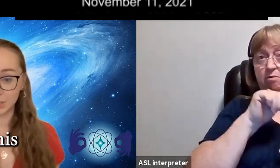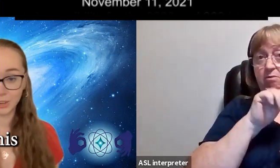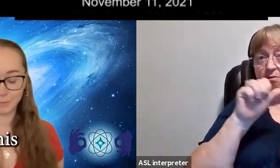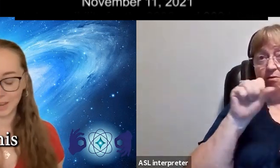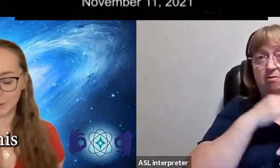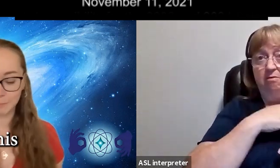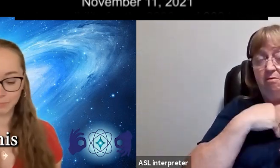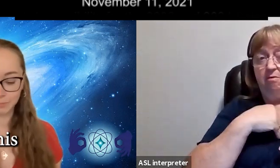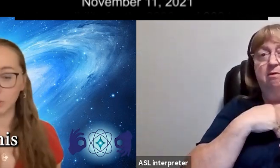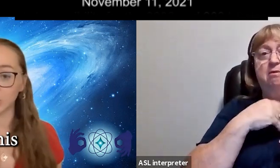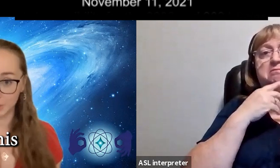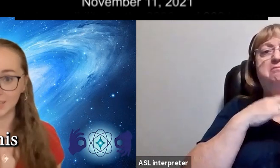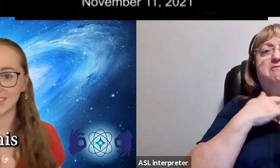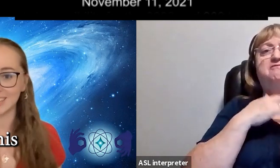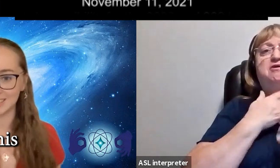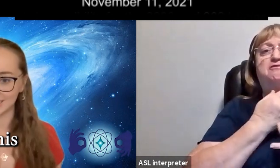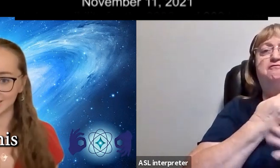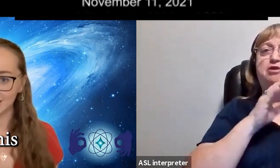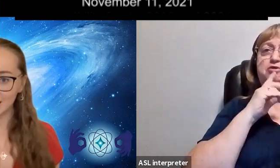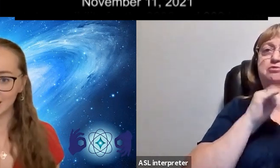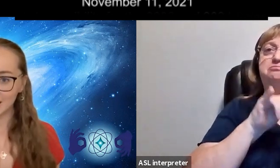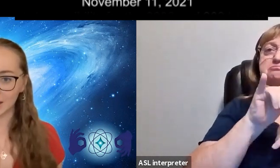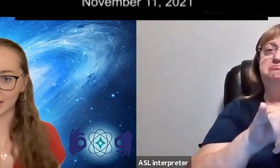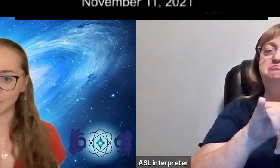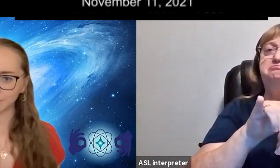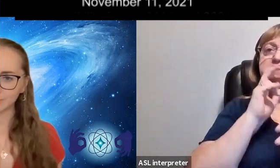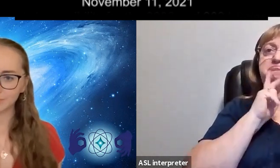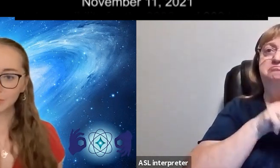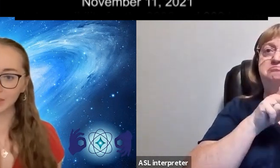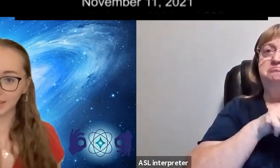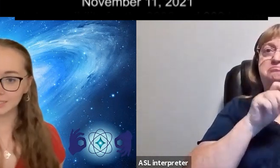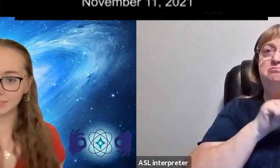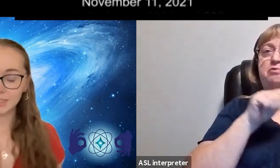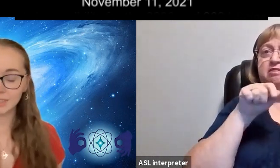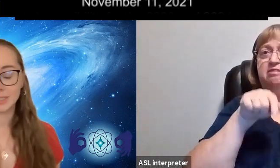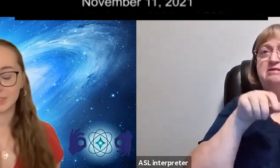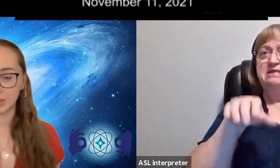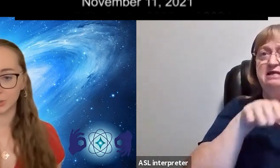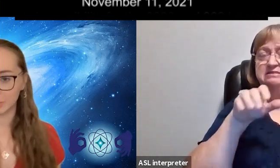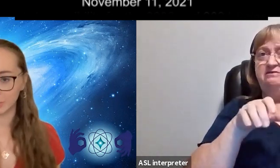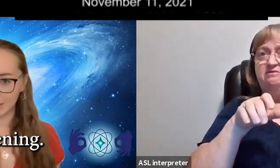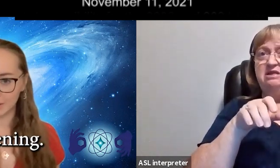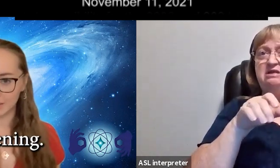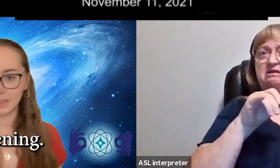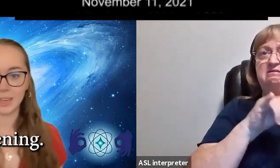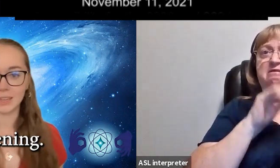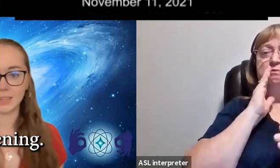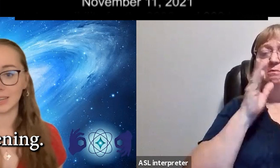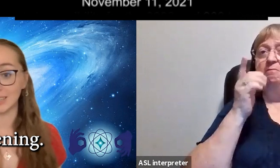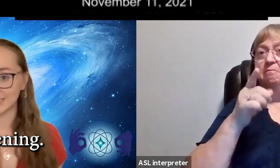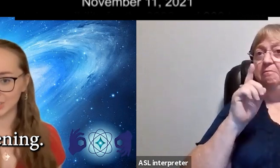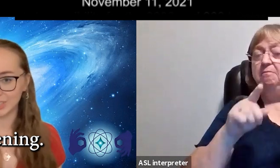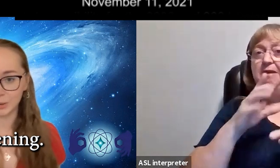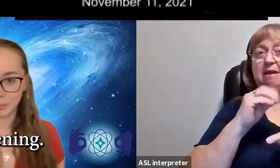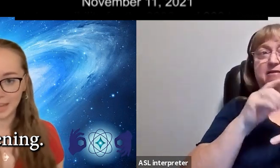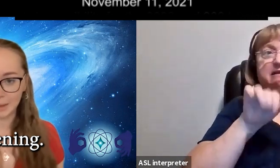pay attention, or participate in this um, activities that are going to be happening and